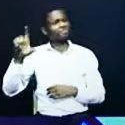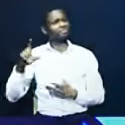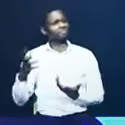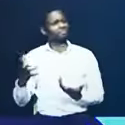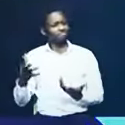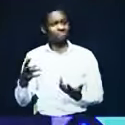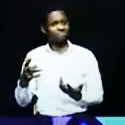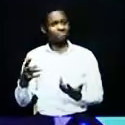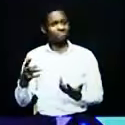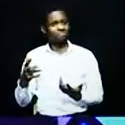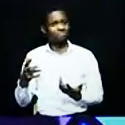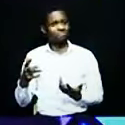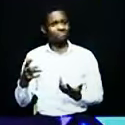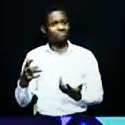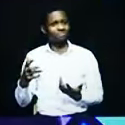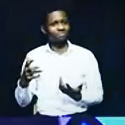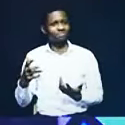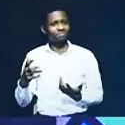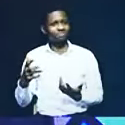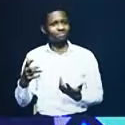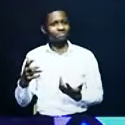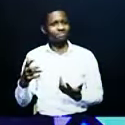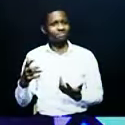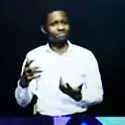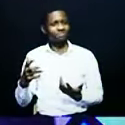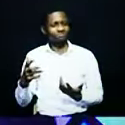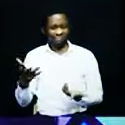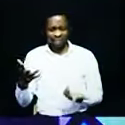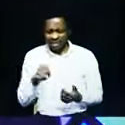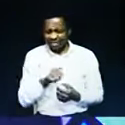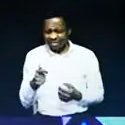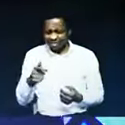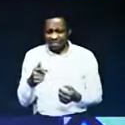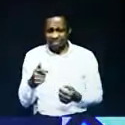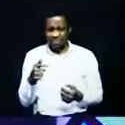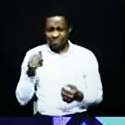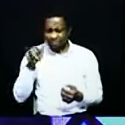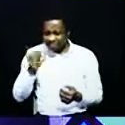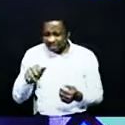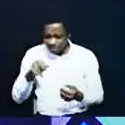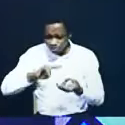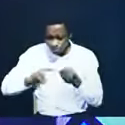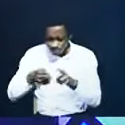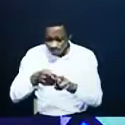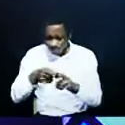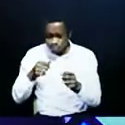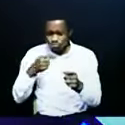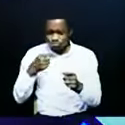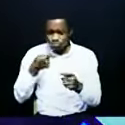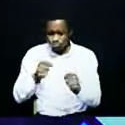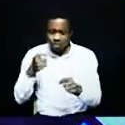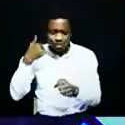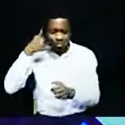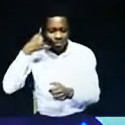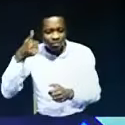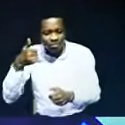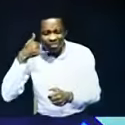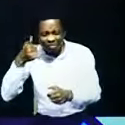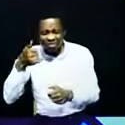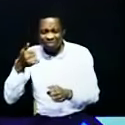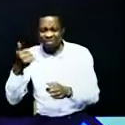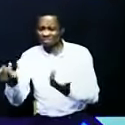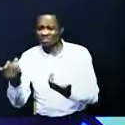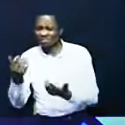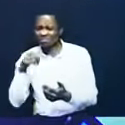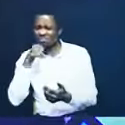time that I call back, the number will not go through. It's out of coverage area. Na de bian so se me bom odin se me fresa number no a me